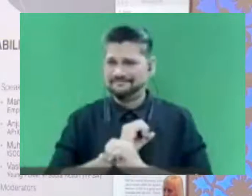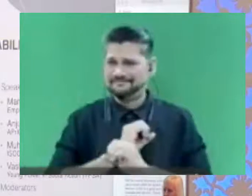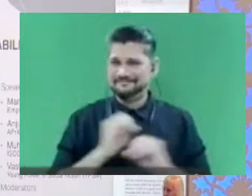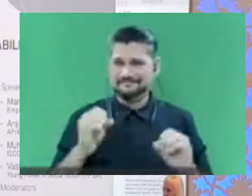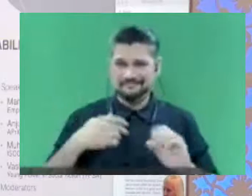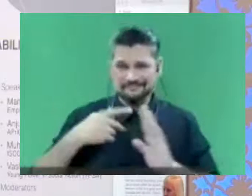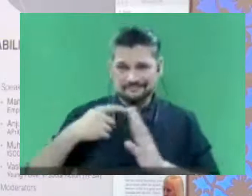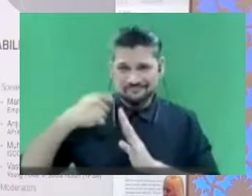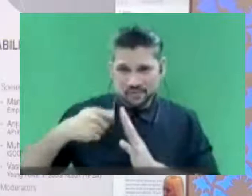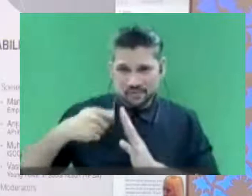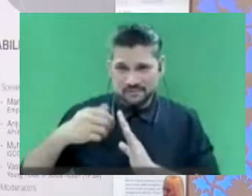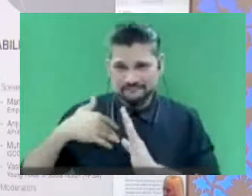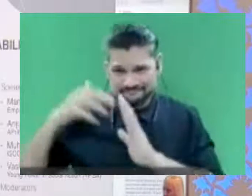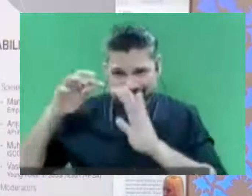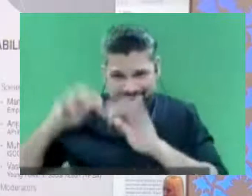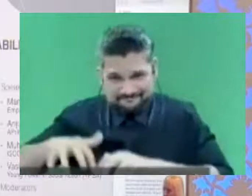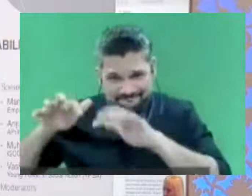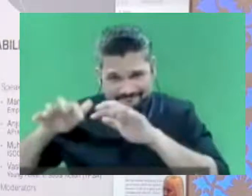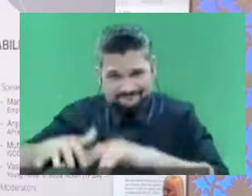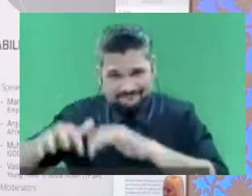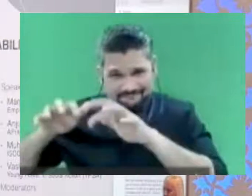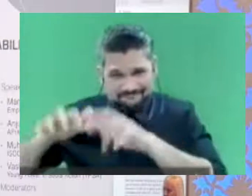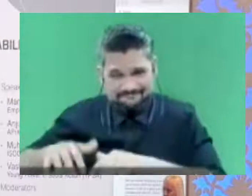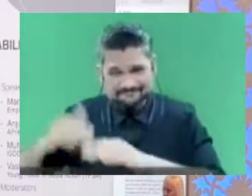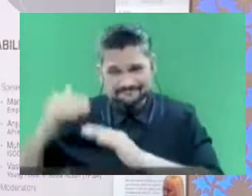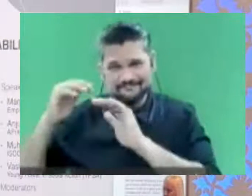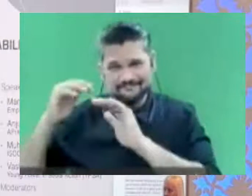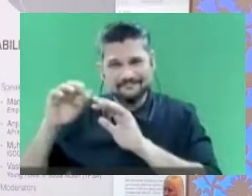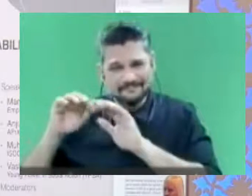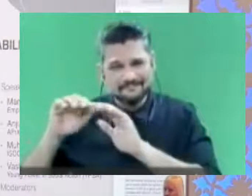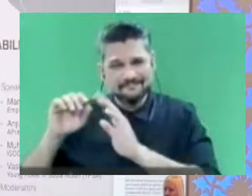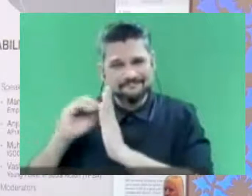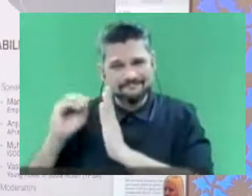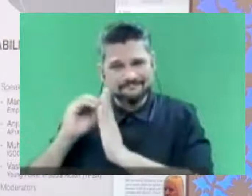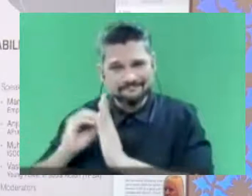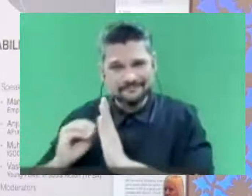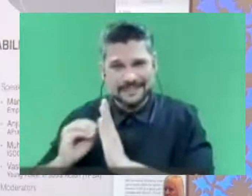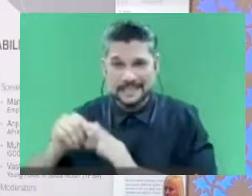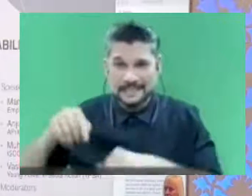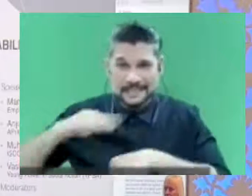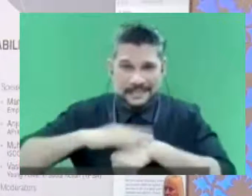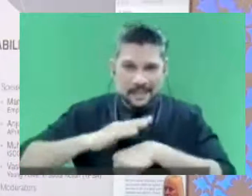didn't write this because we are project-based. So what